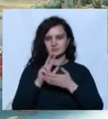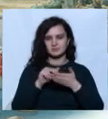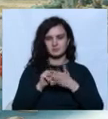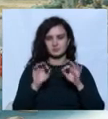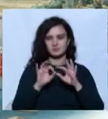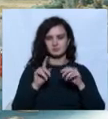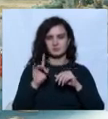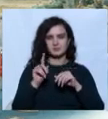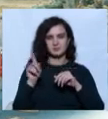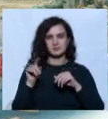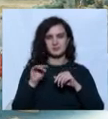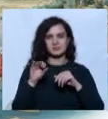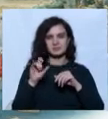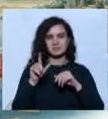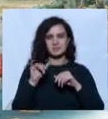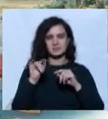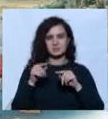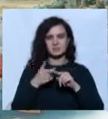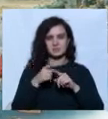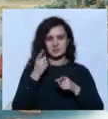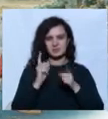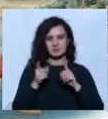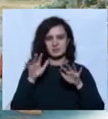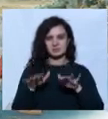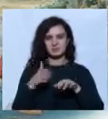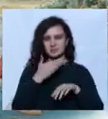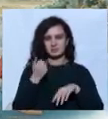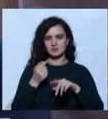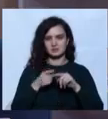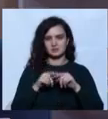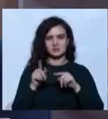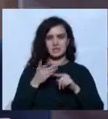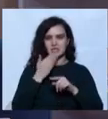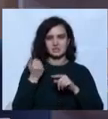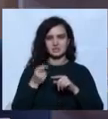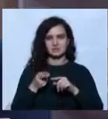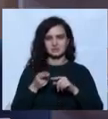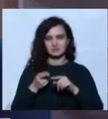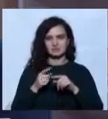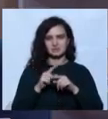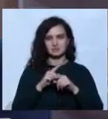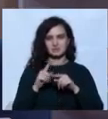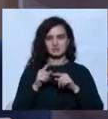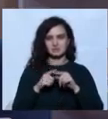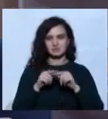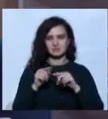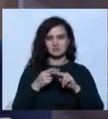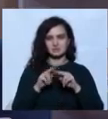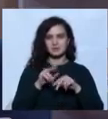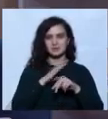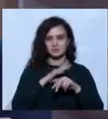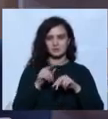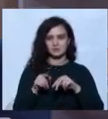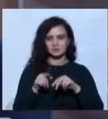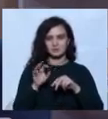this, but Treasure Island is not a real place. It doesn't exist, though it was